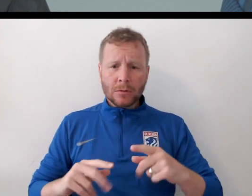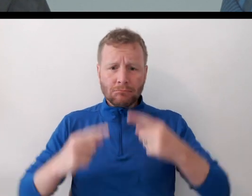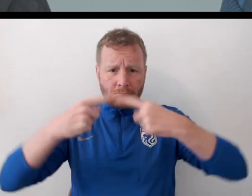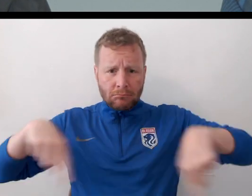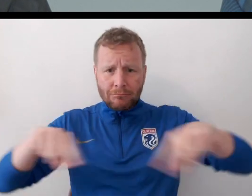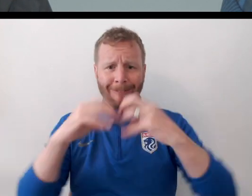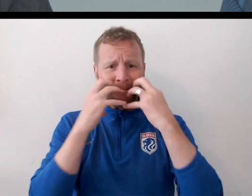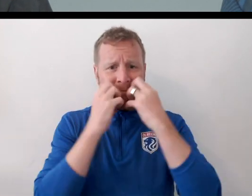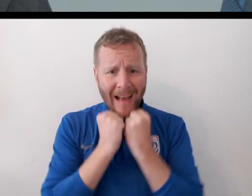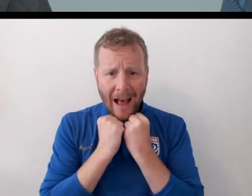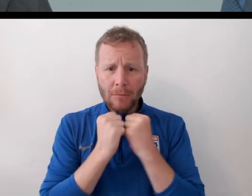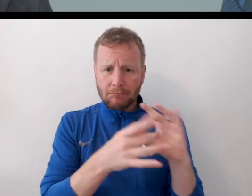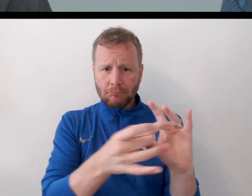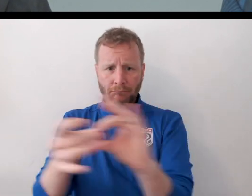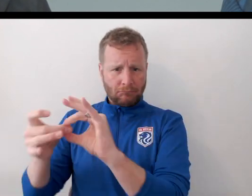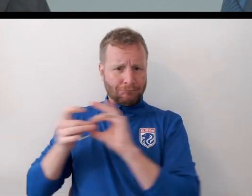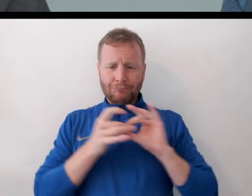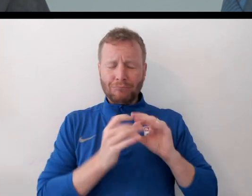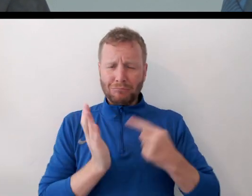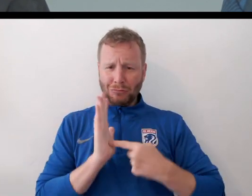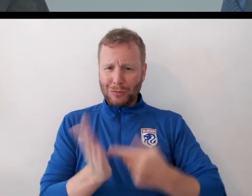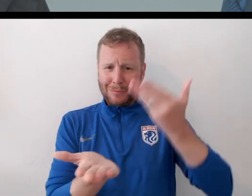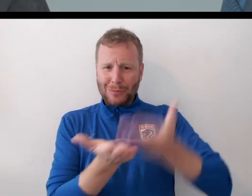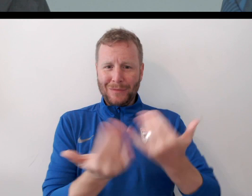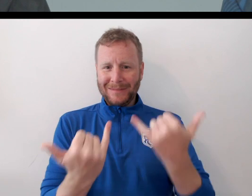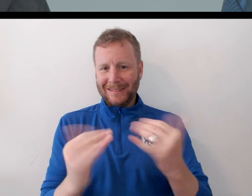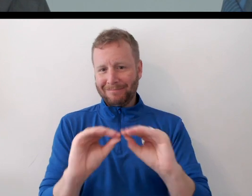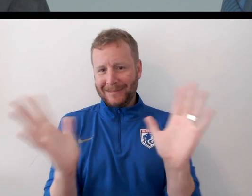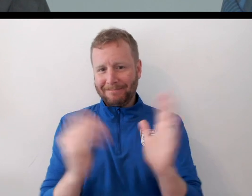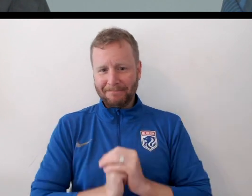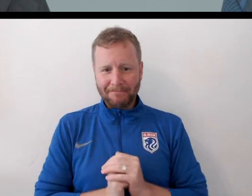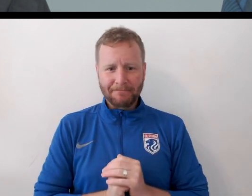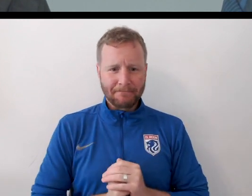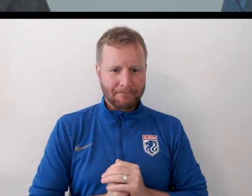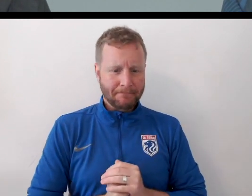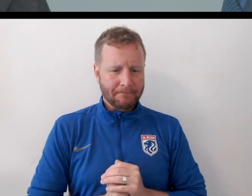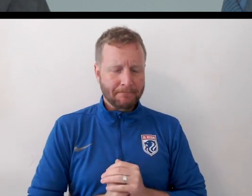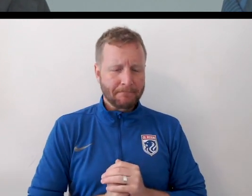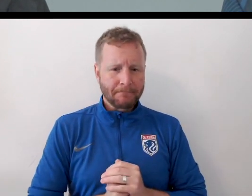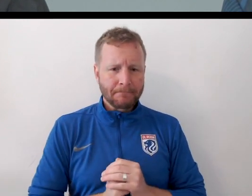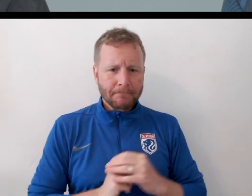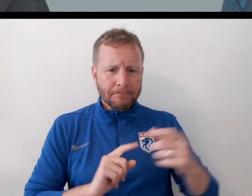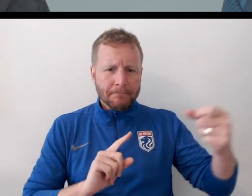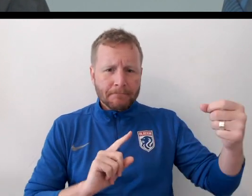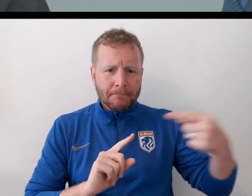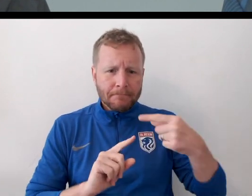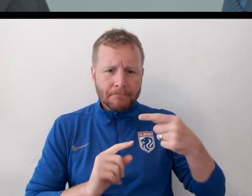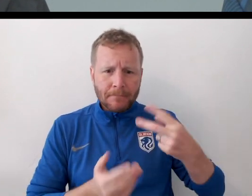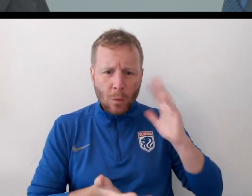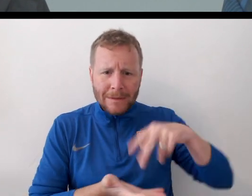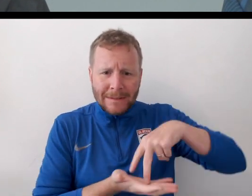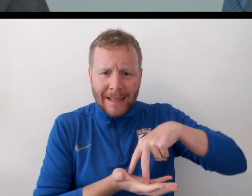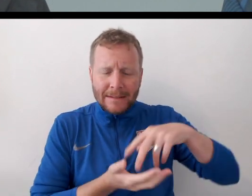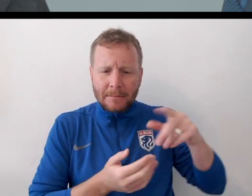so important and valued in this team, and I think that just goes to show like how important that is today. I'll stand up so you can see. I feel like